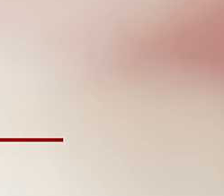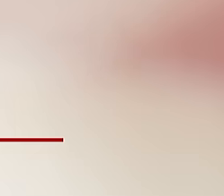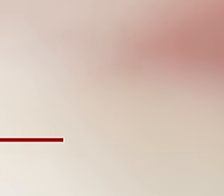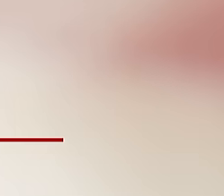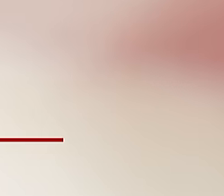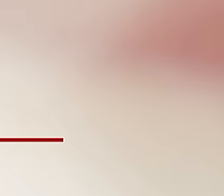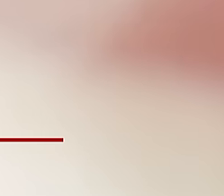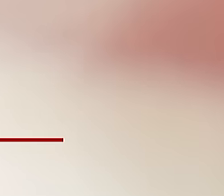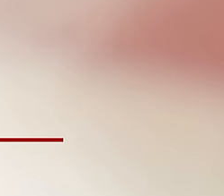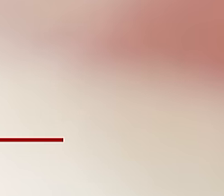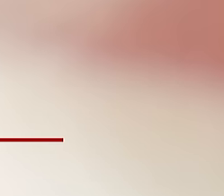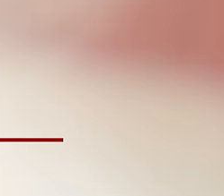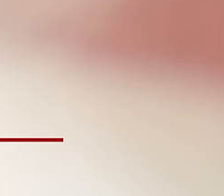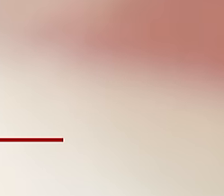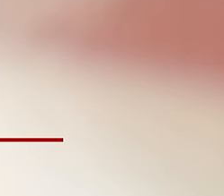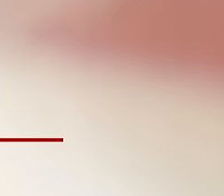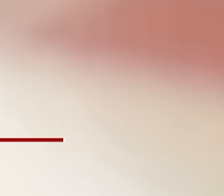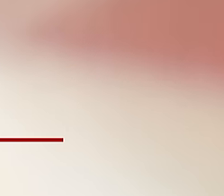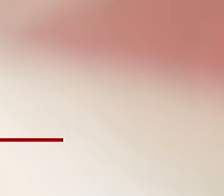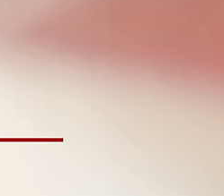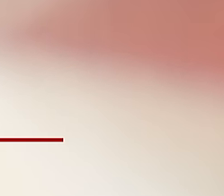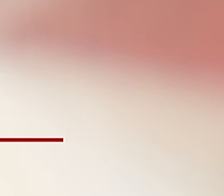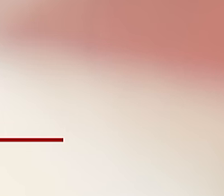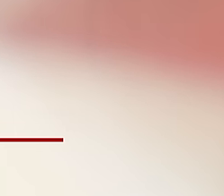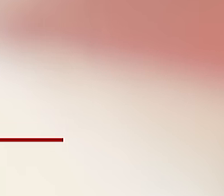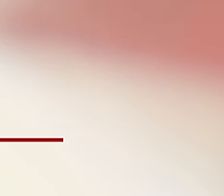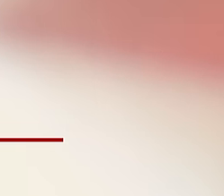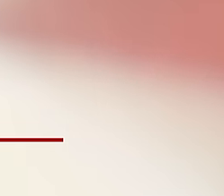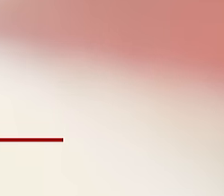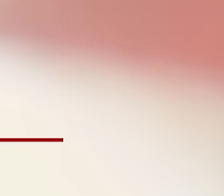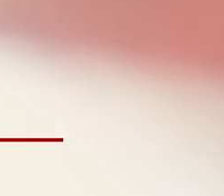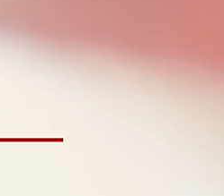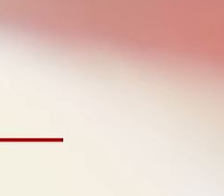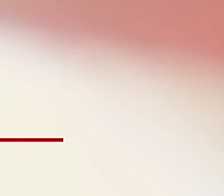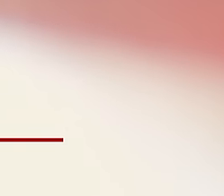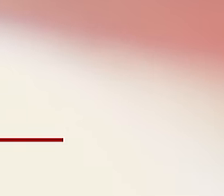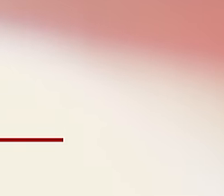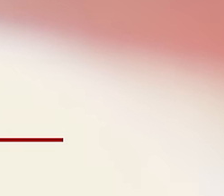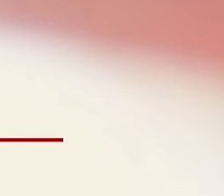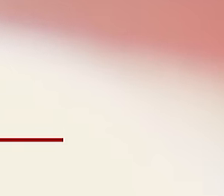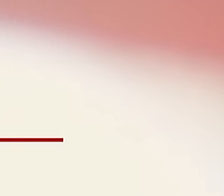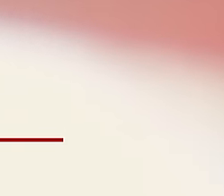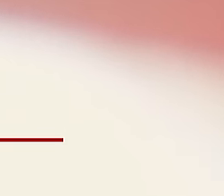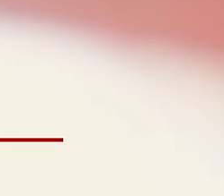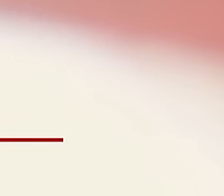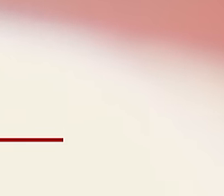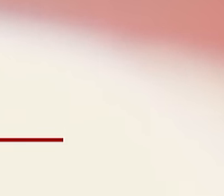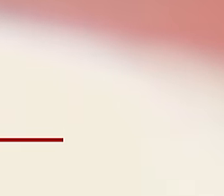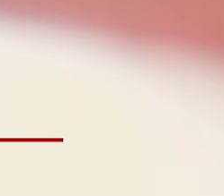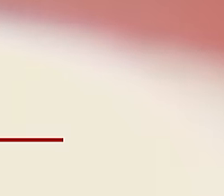on you put gladness into My